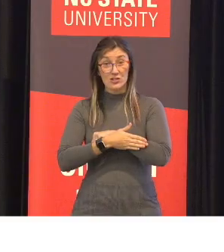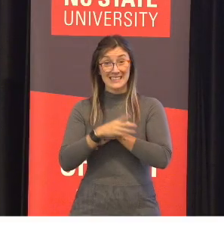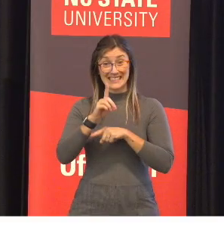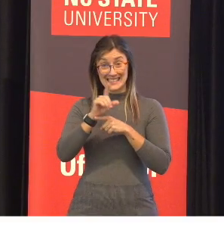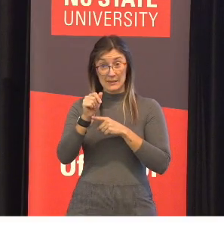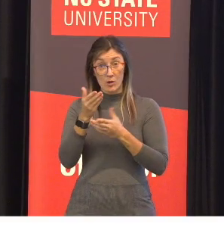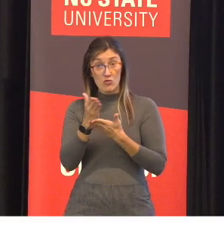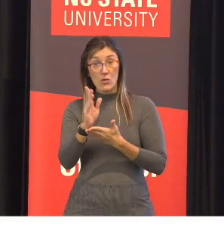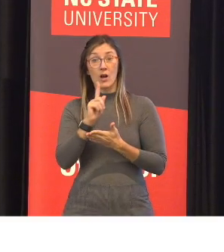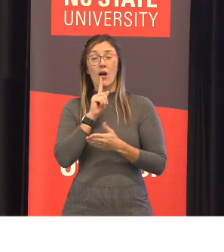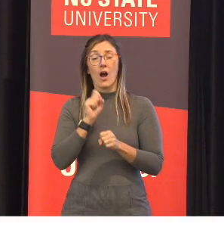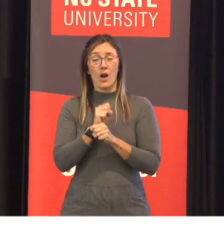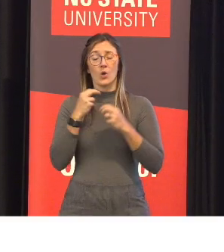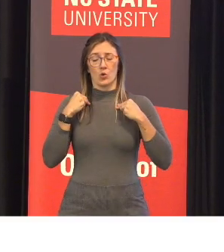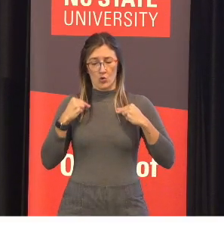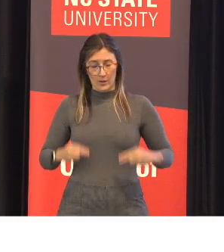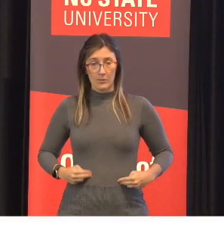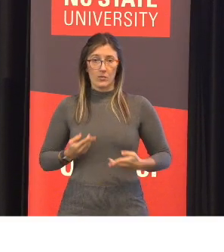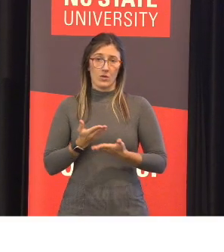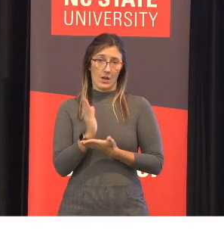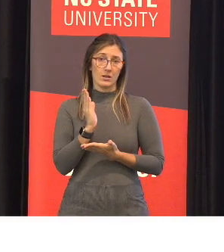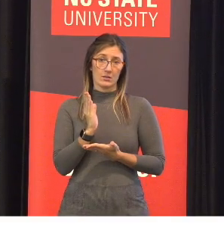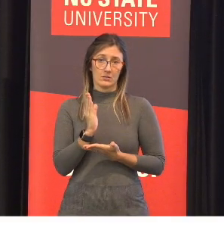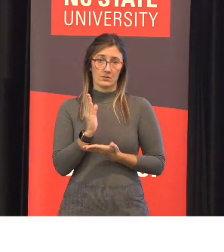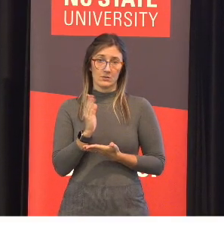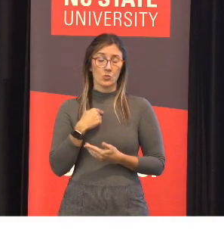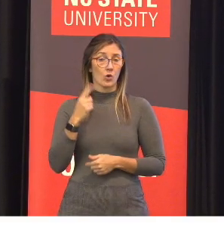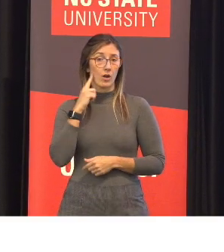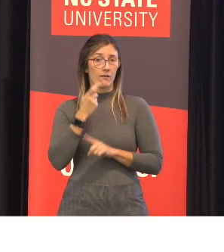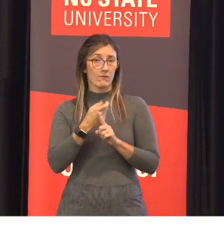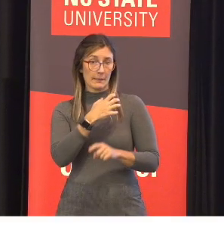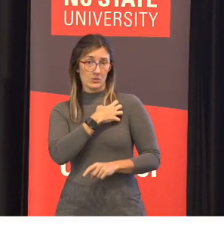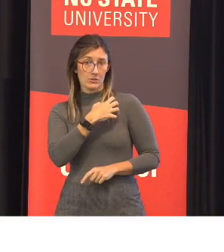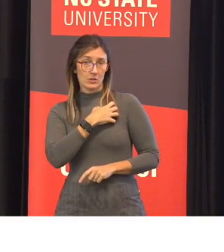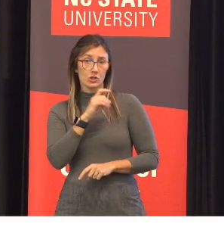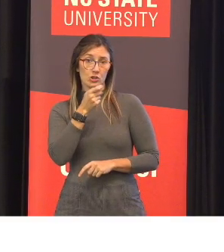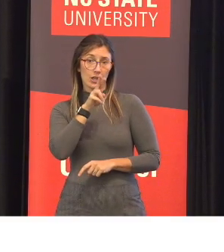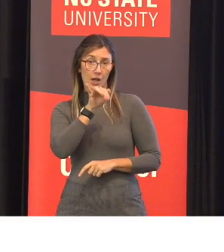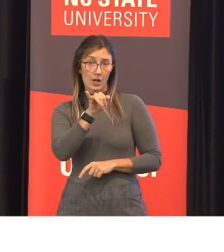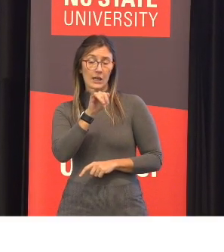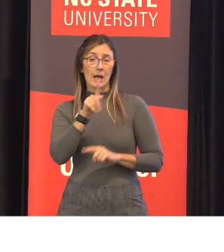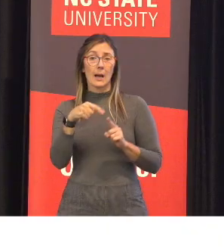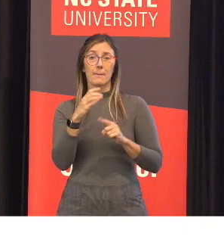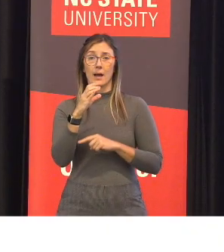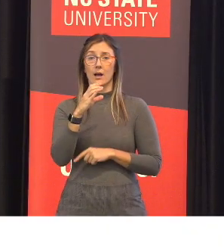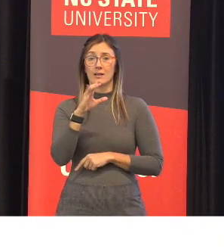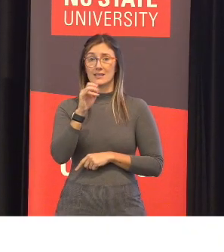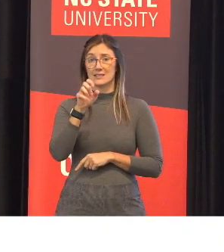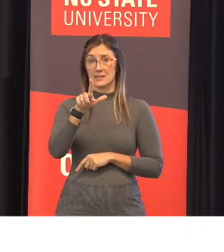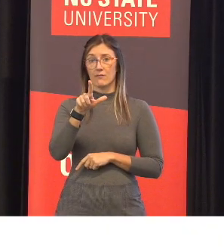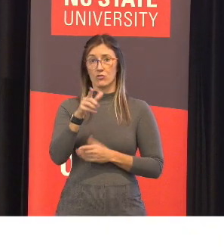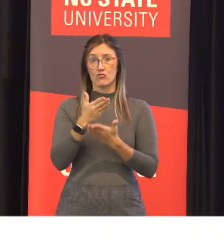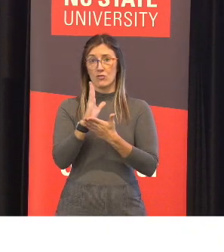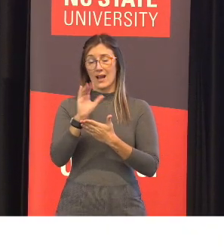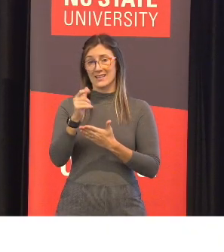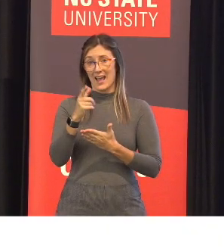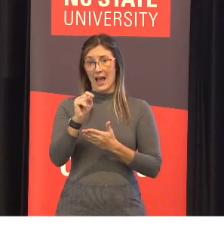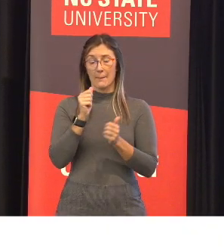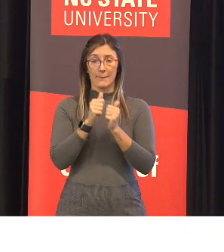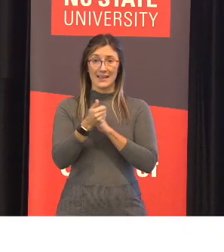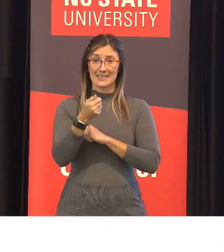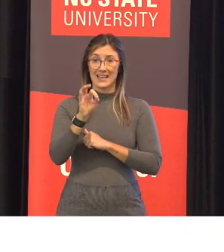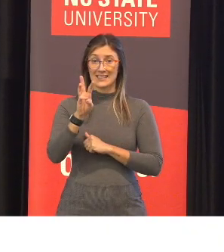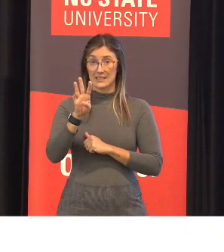rights, right? We heard from Ms. Schwab earlier talking about the Civil Rights Act. So it passed in '64. People with disabilities weren't added